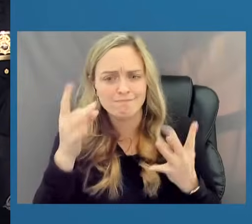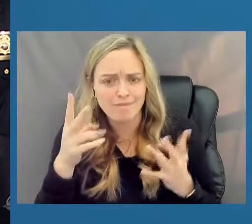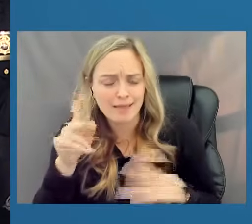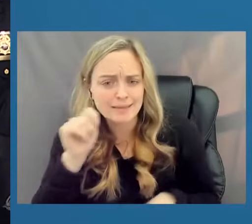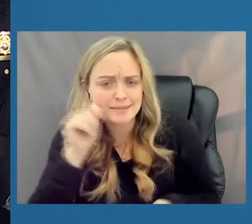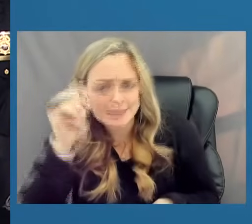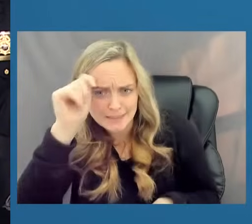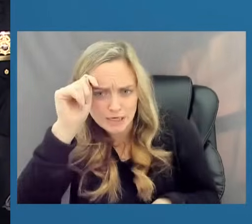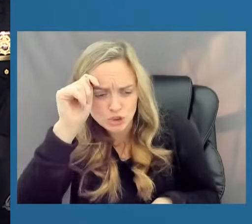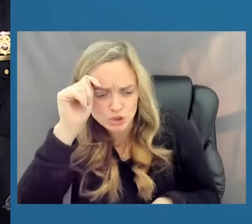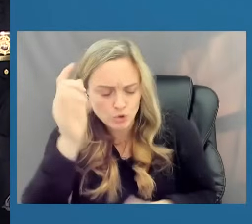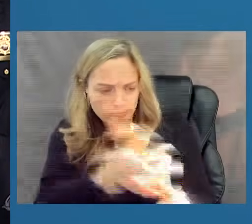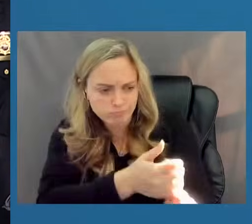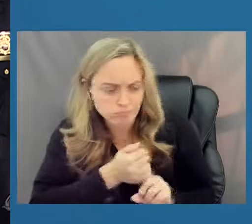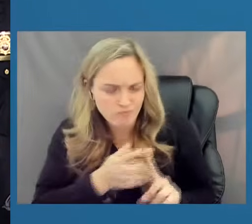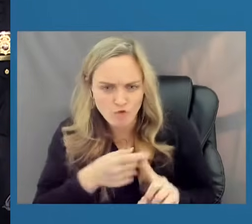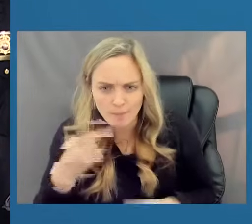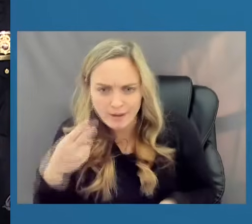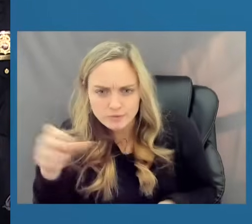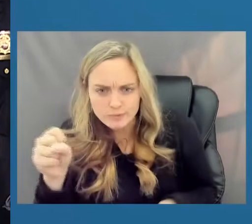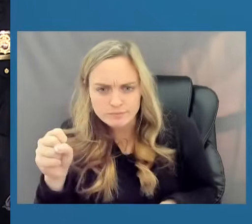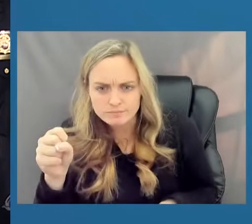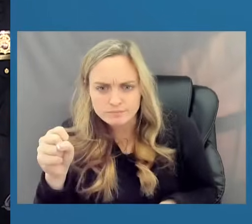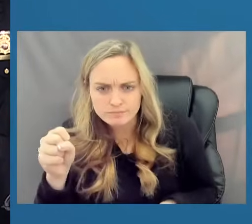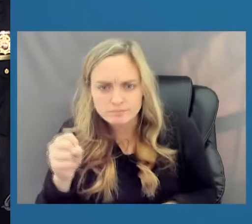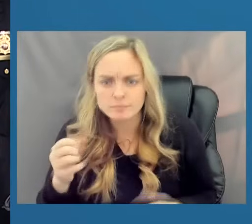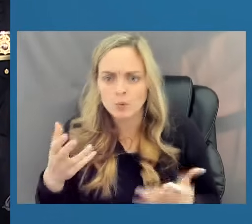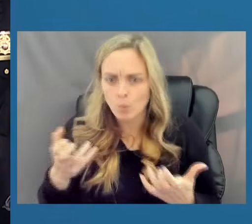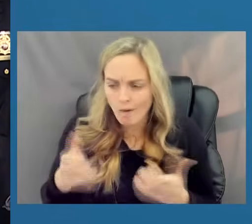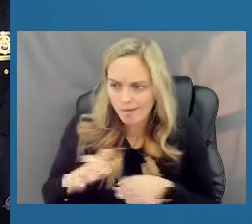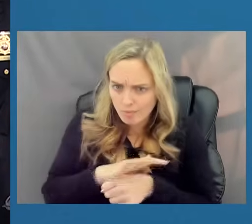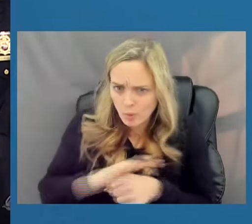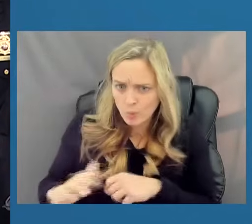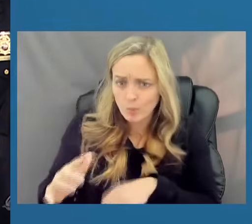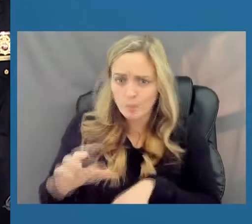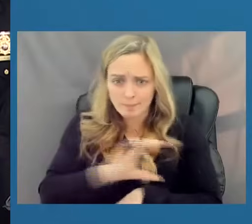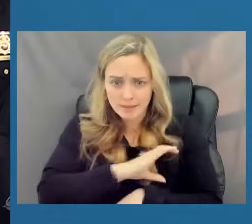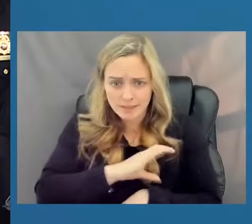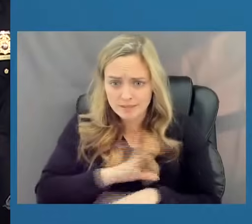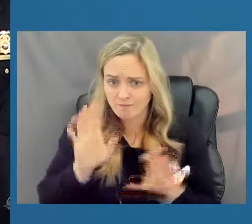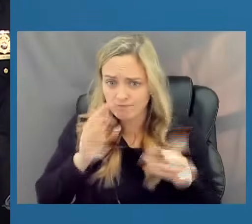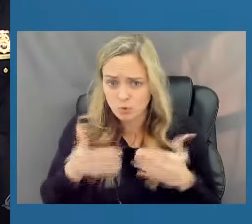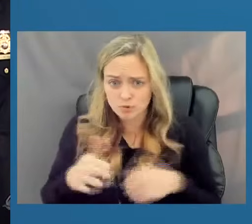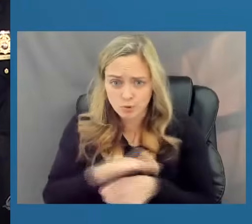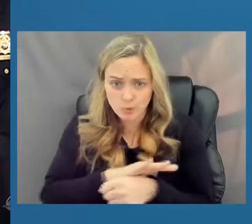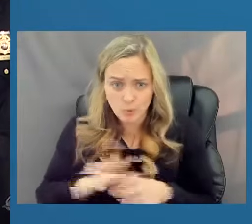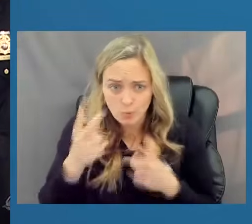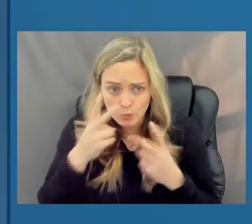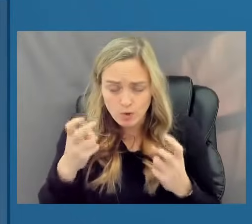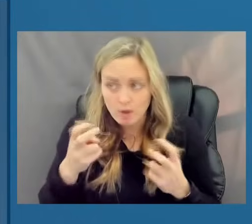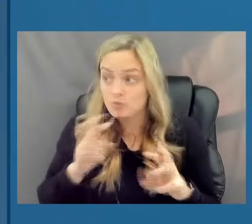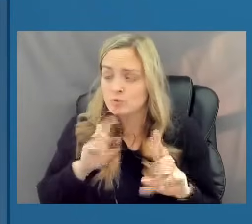schools. They want local police focused on local crime. Like I said, responding to emergencies, going after the